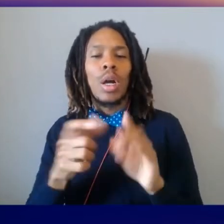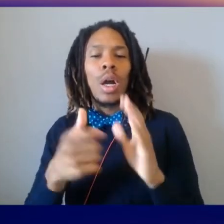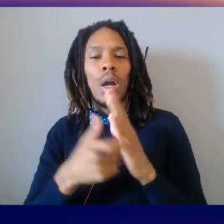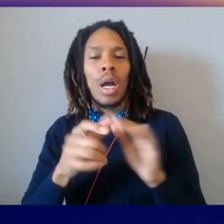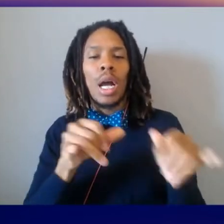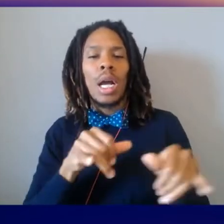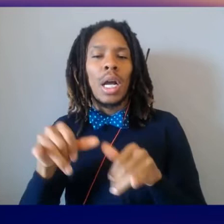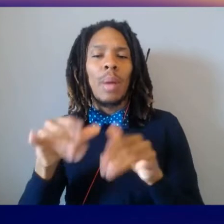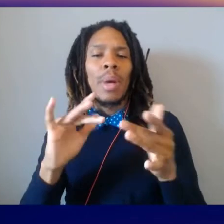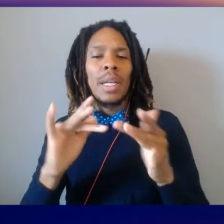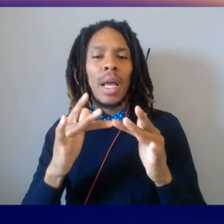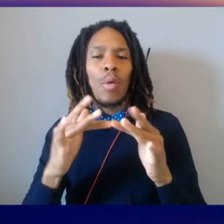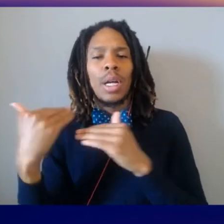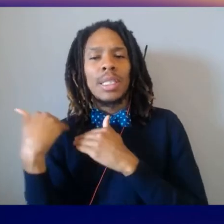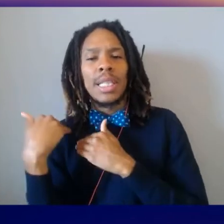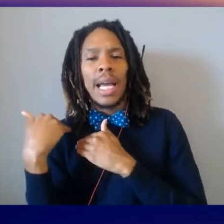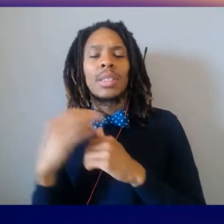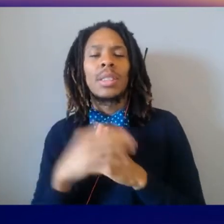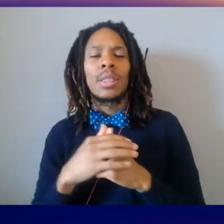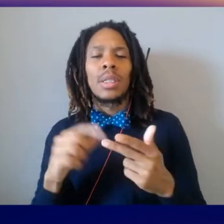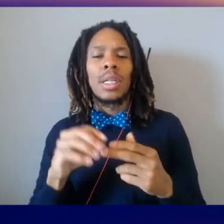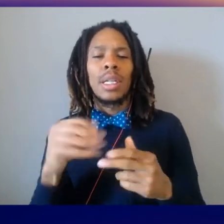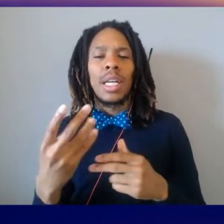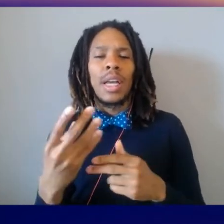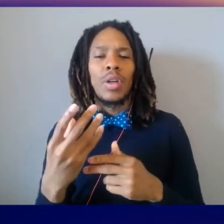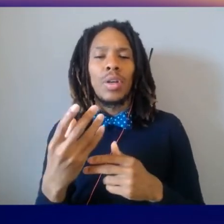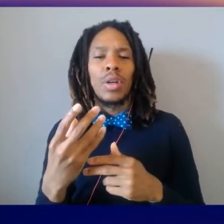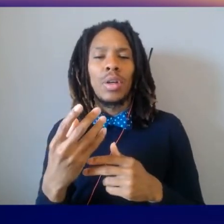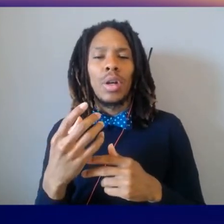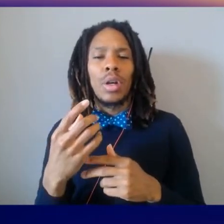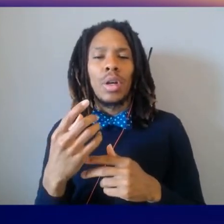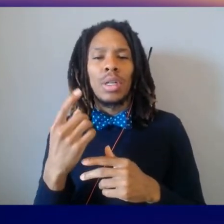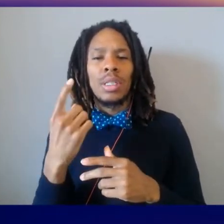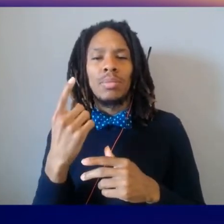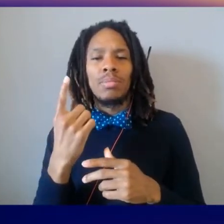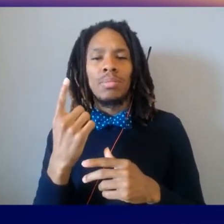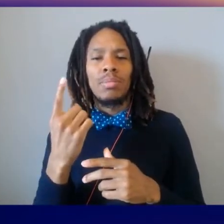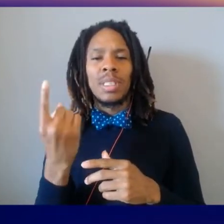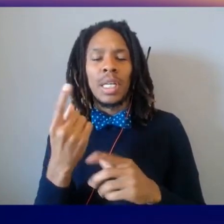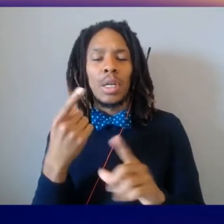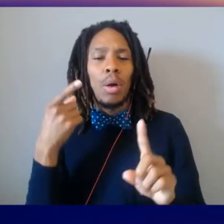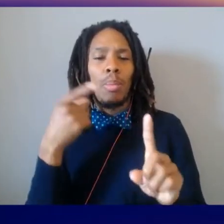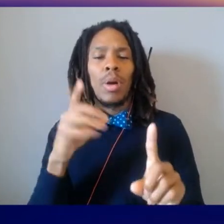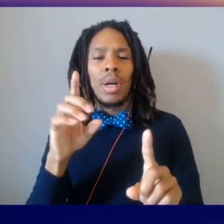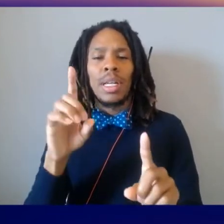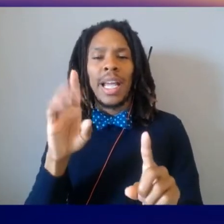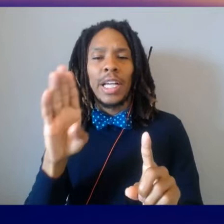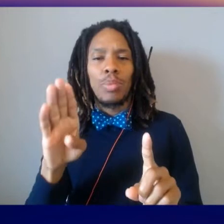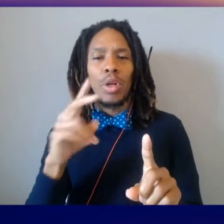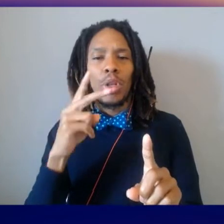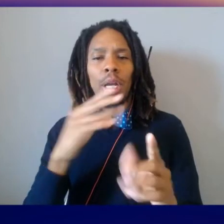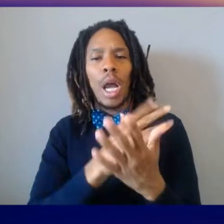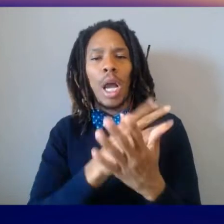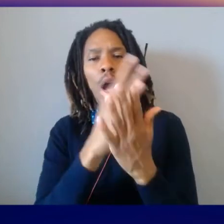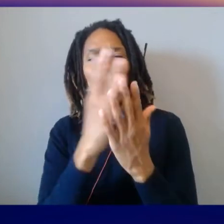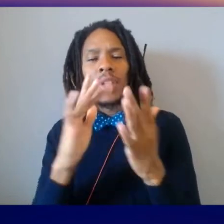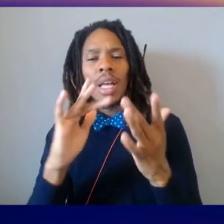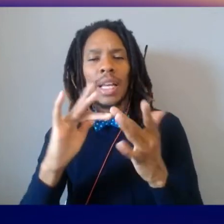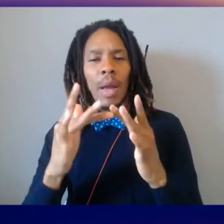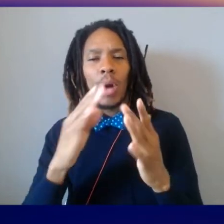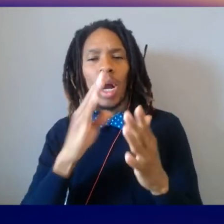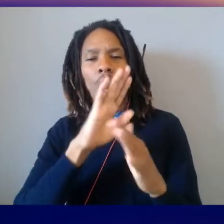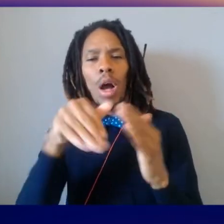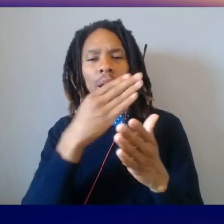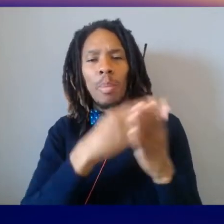tasks. It gives you a single point of dashboard where you can look at your entire network, all the different components of it. You can